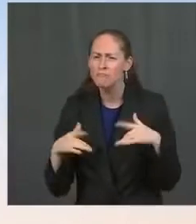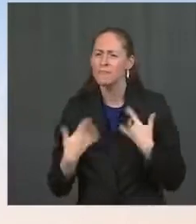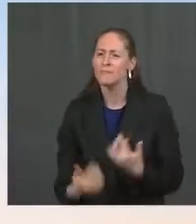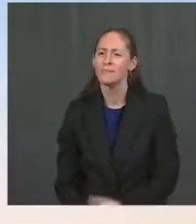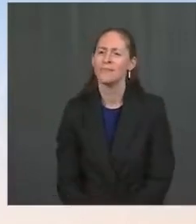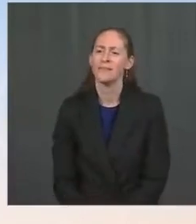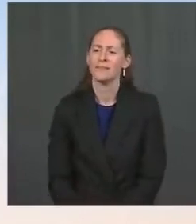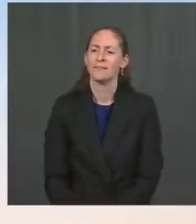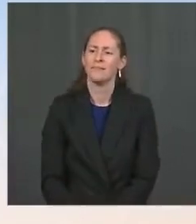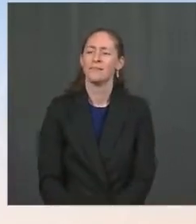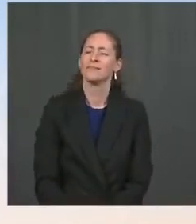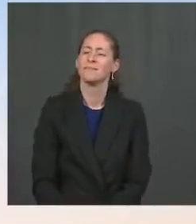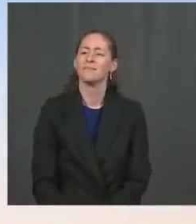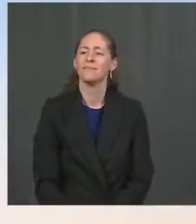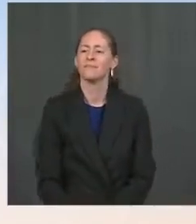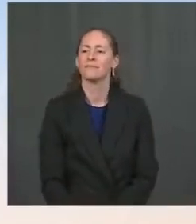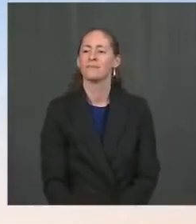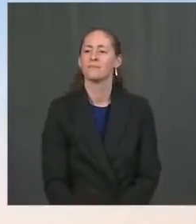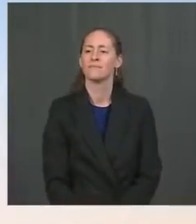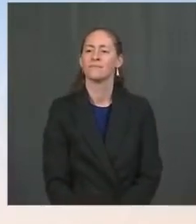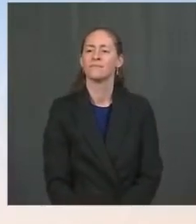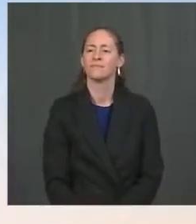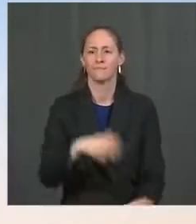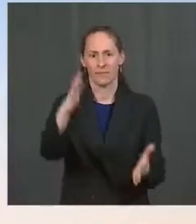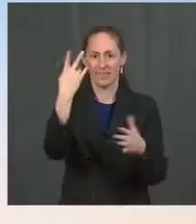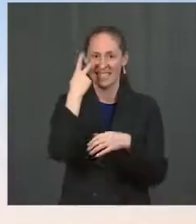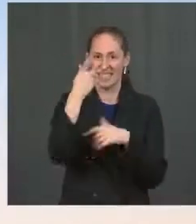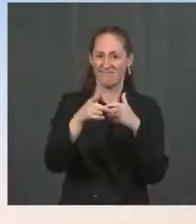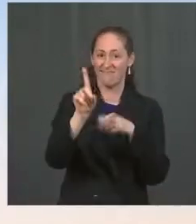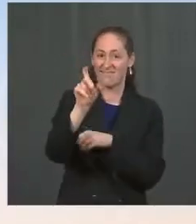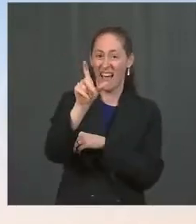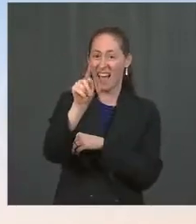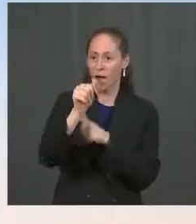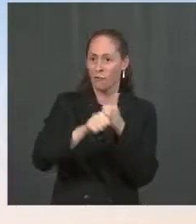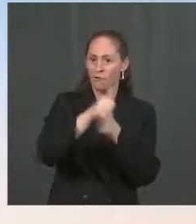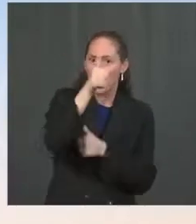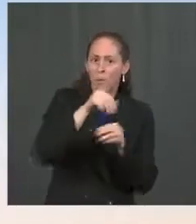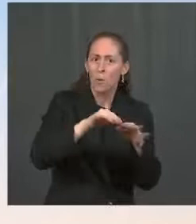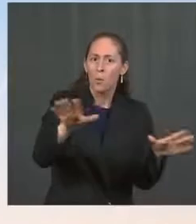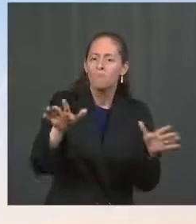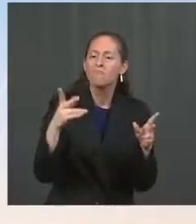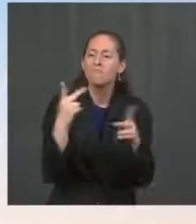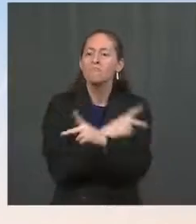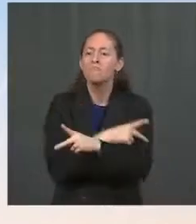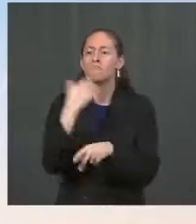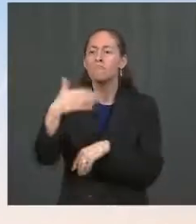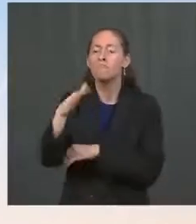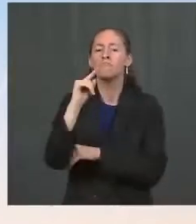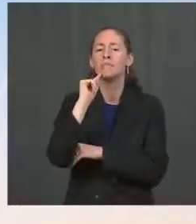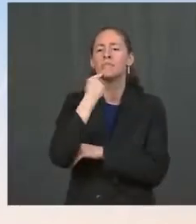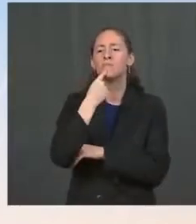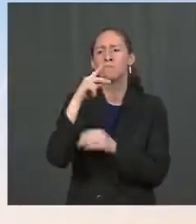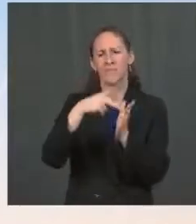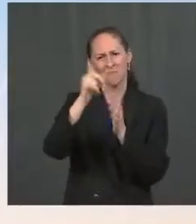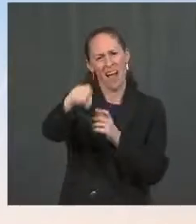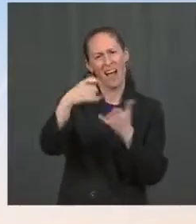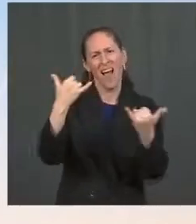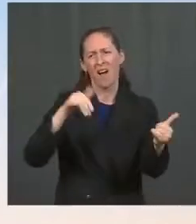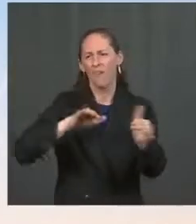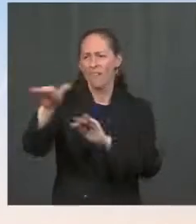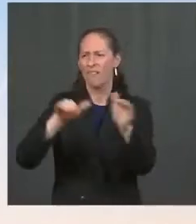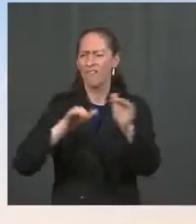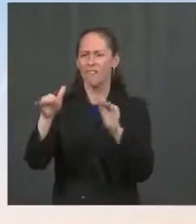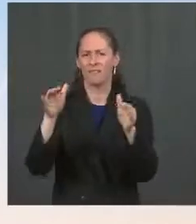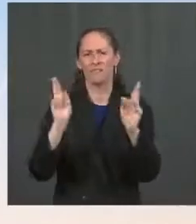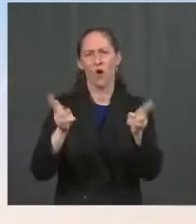the threat of Delta, but the importance of taking additional bold and ambitious steps to get more people vaccinated. And obviously,